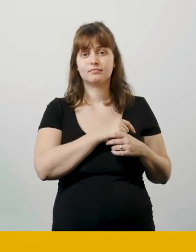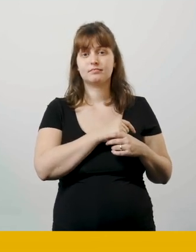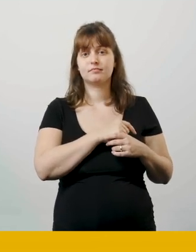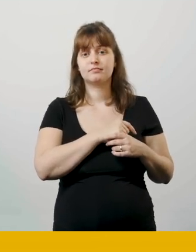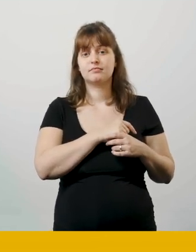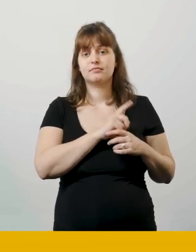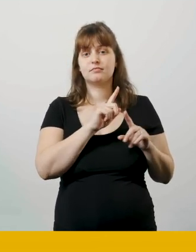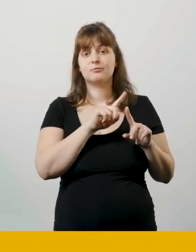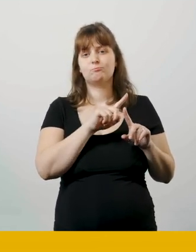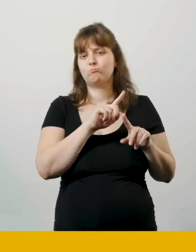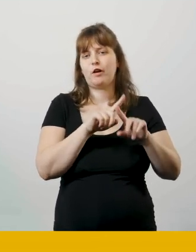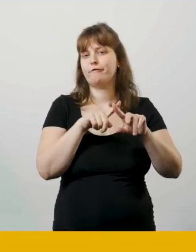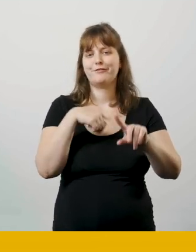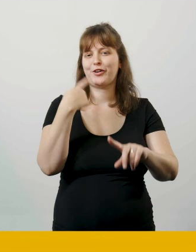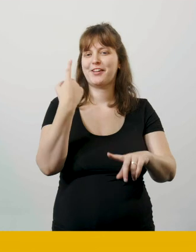next time,